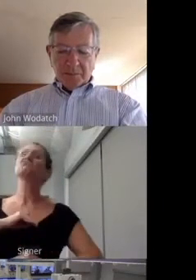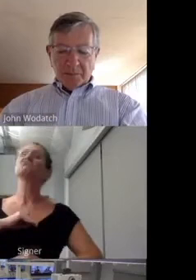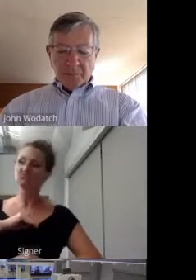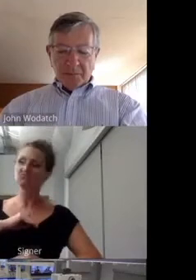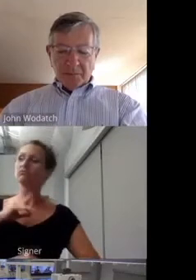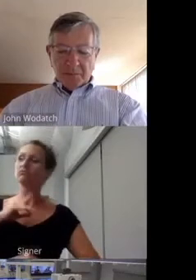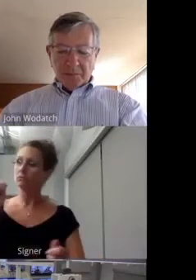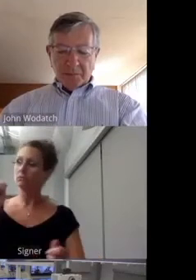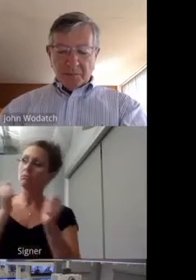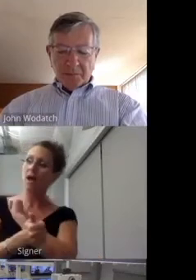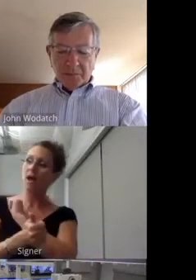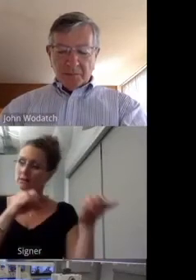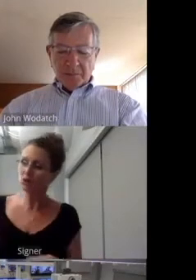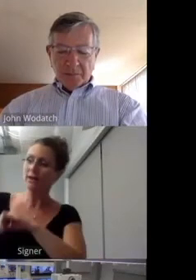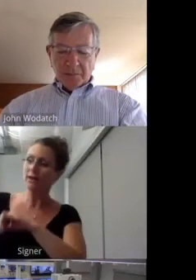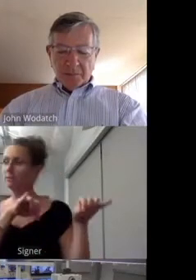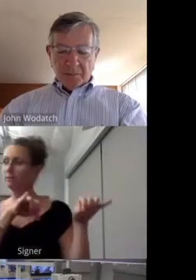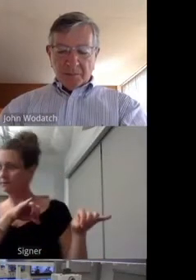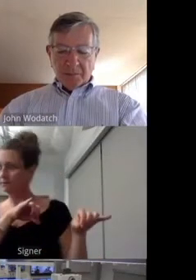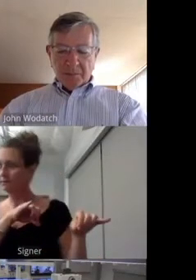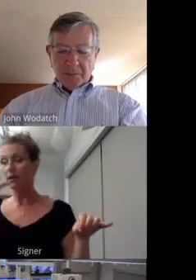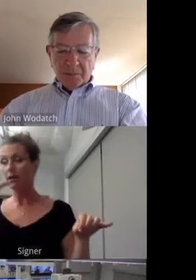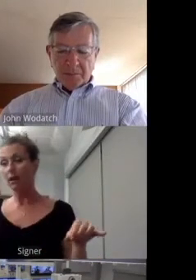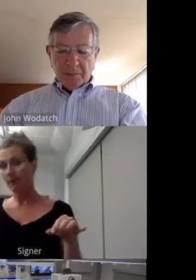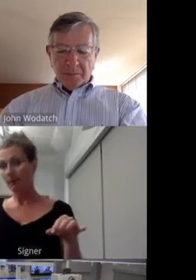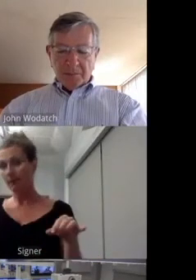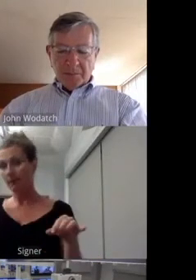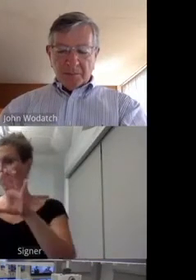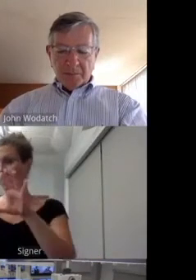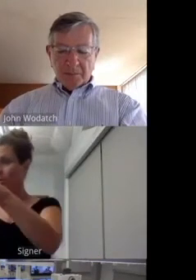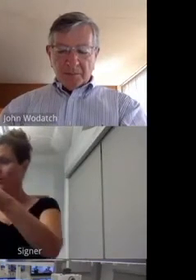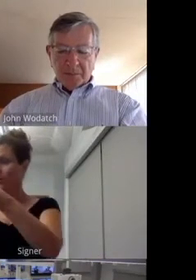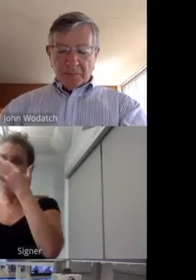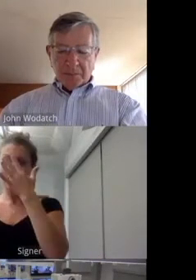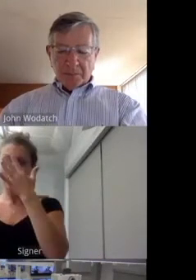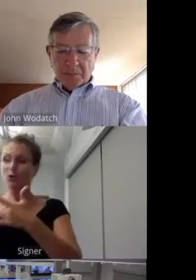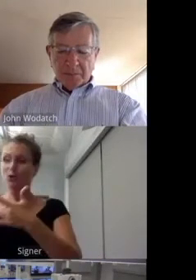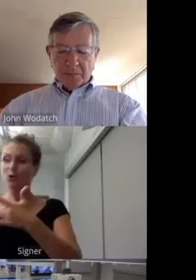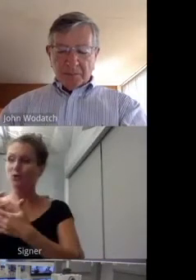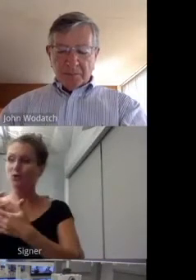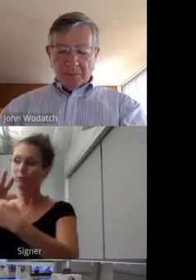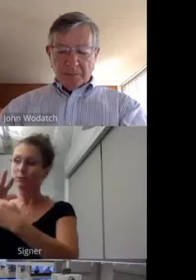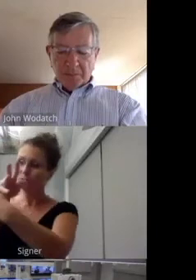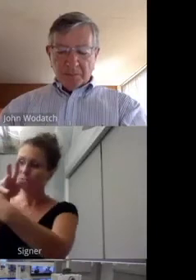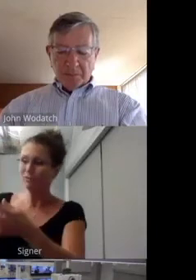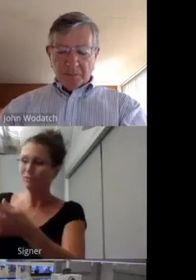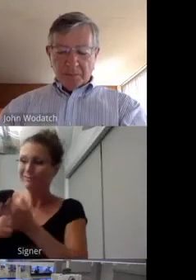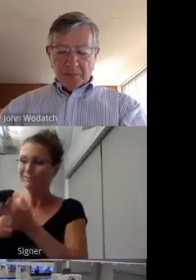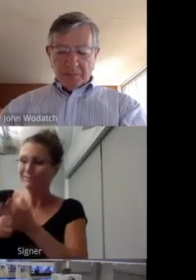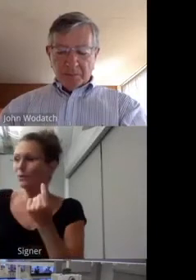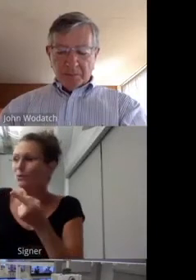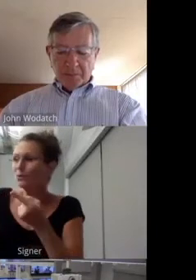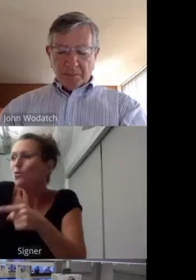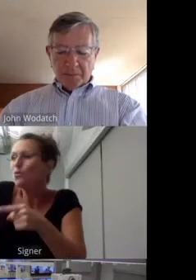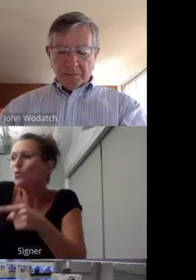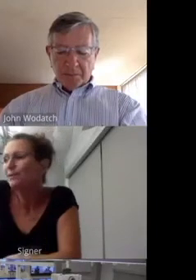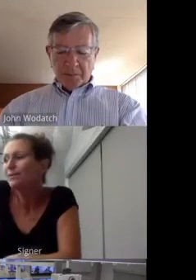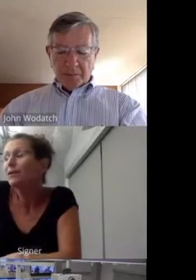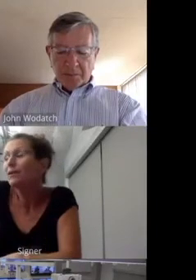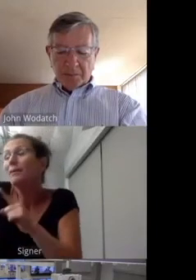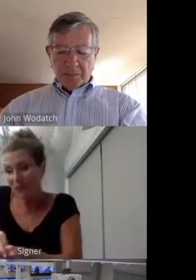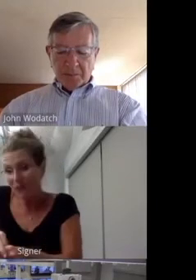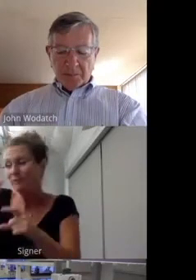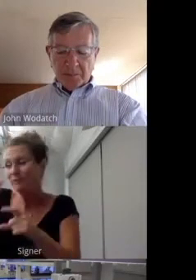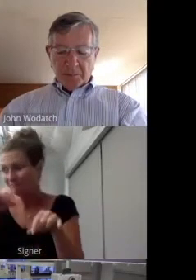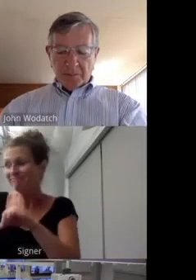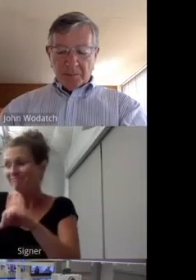was very concerned about the timelines. But they ended up voting unanimously with the government on that. So